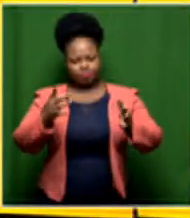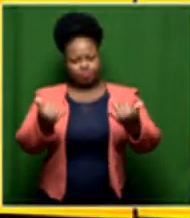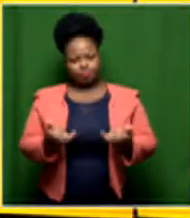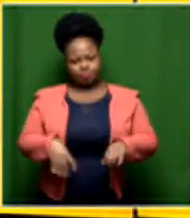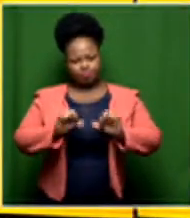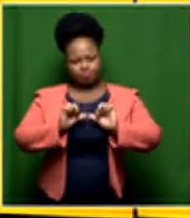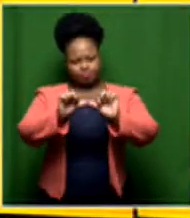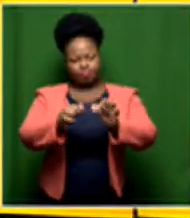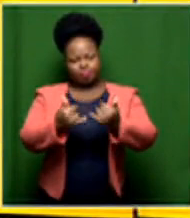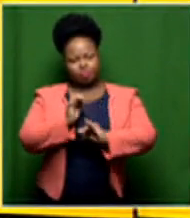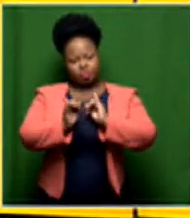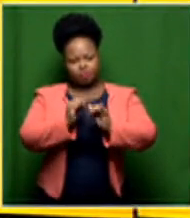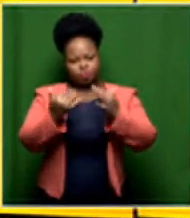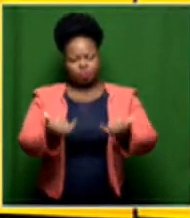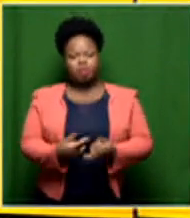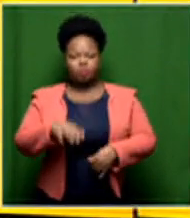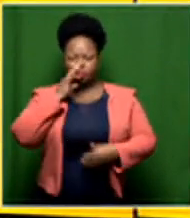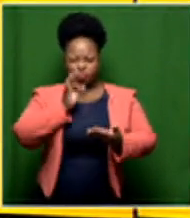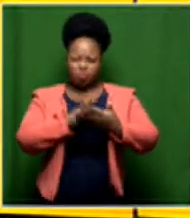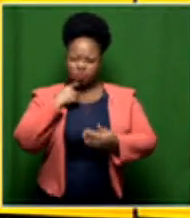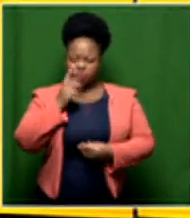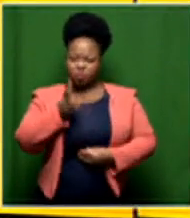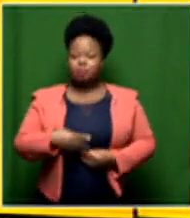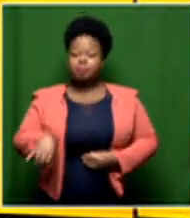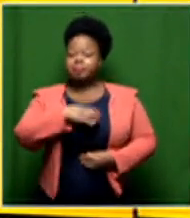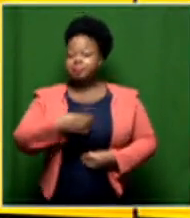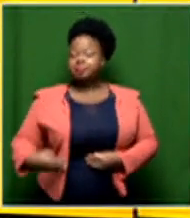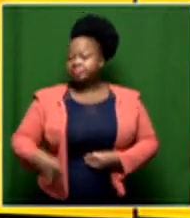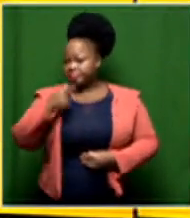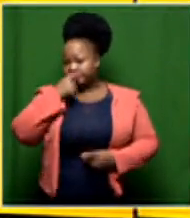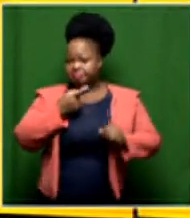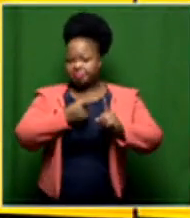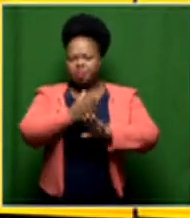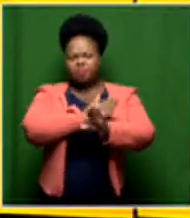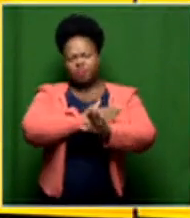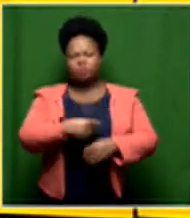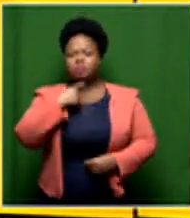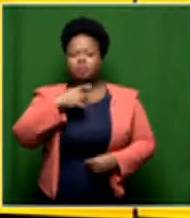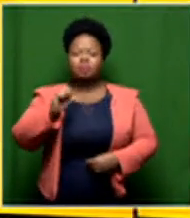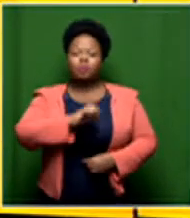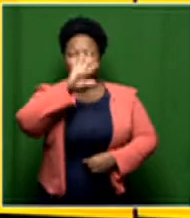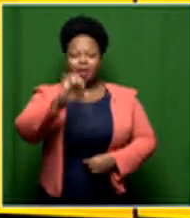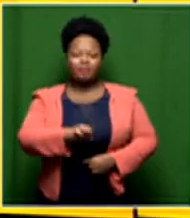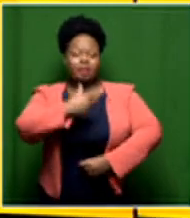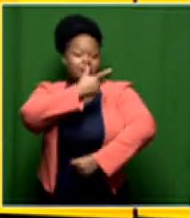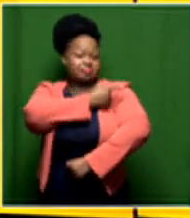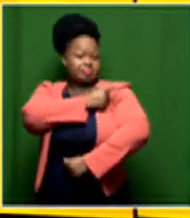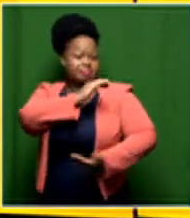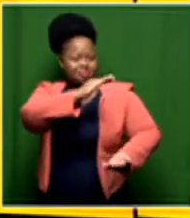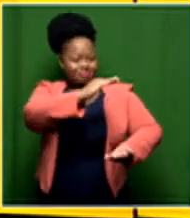All right, let's move into this interview that we've been promising you. When President Cyril Ramaphosa said that South Africa will only receive a vaccine